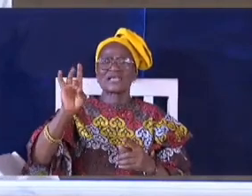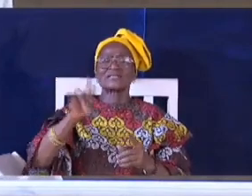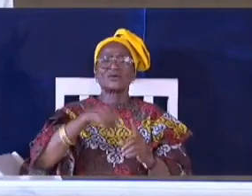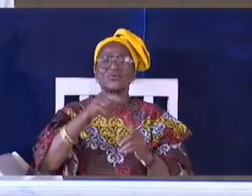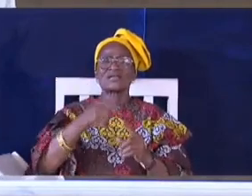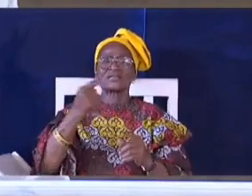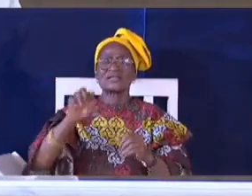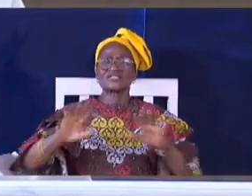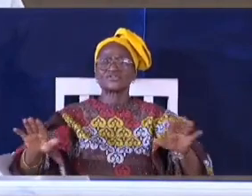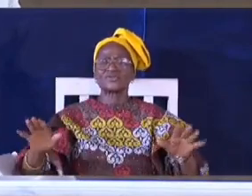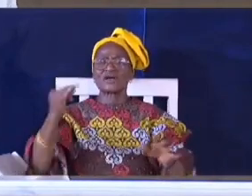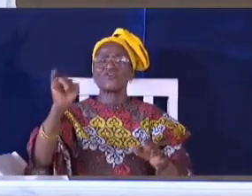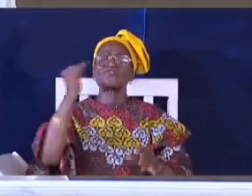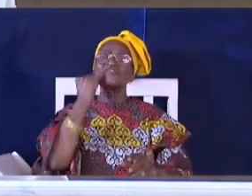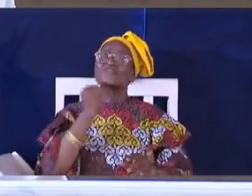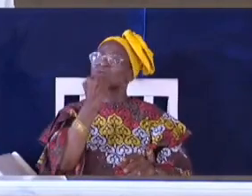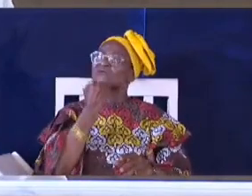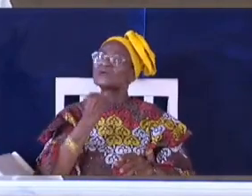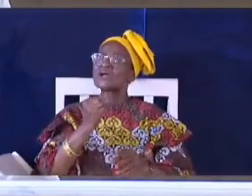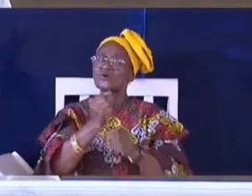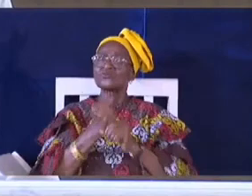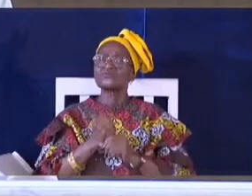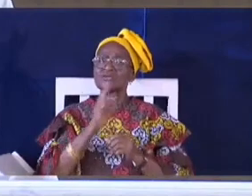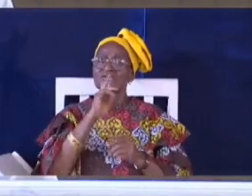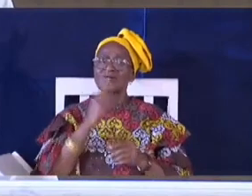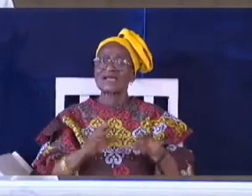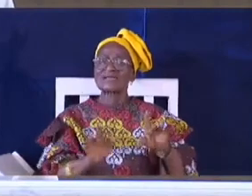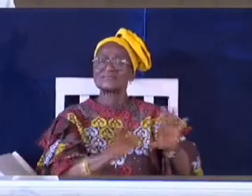When the children of Israel got to the Red Sea,